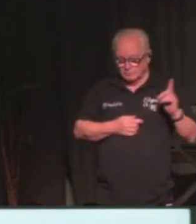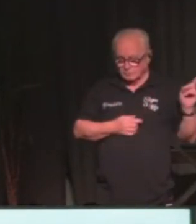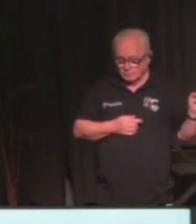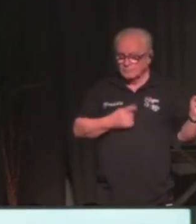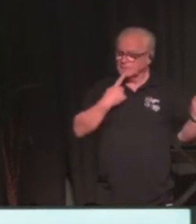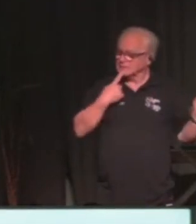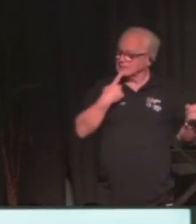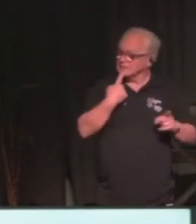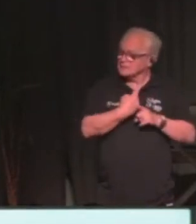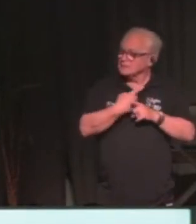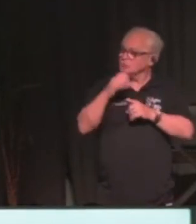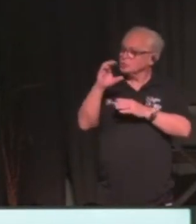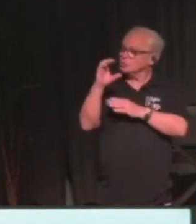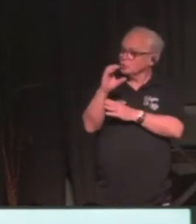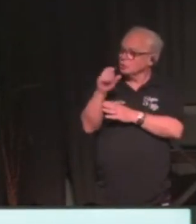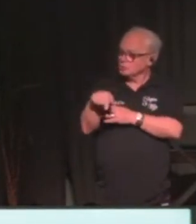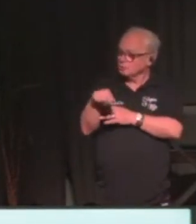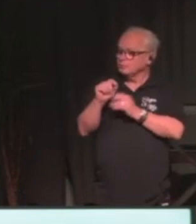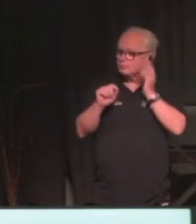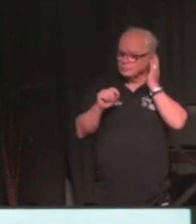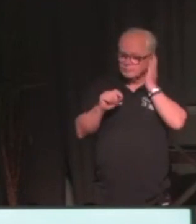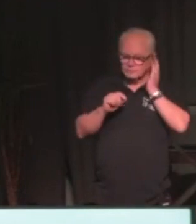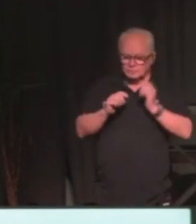church, has